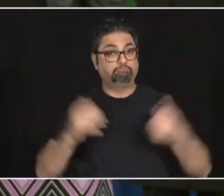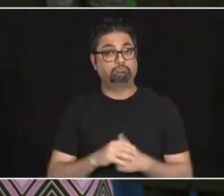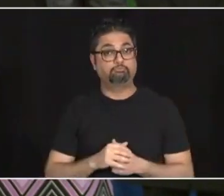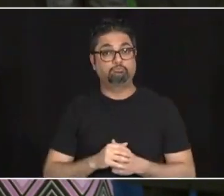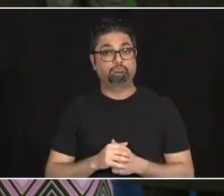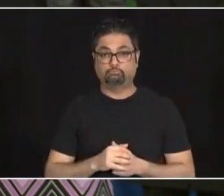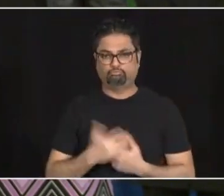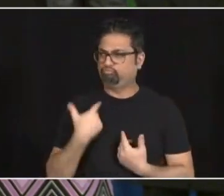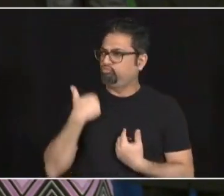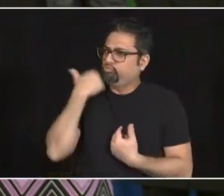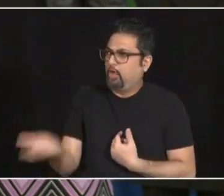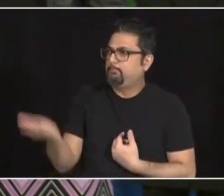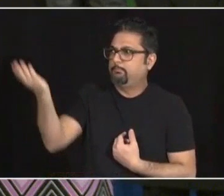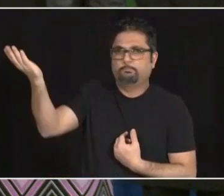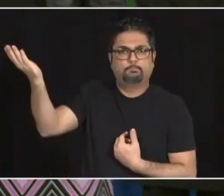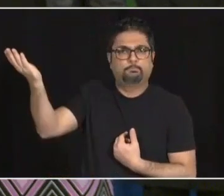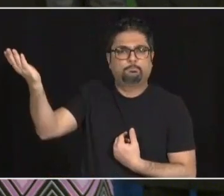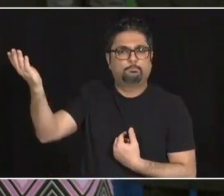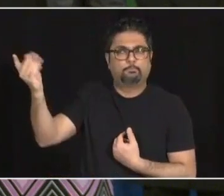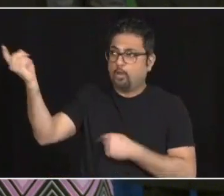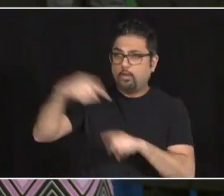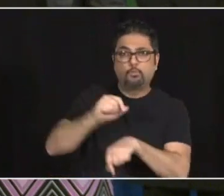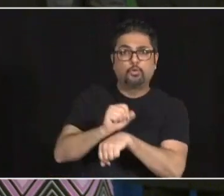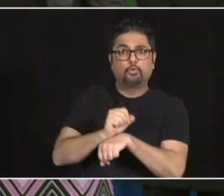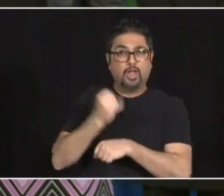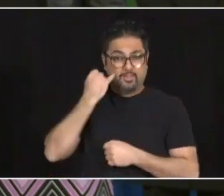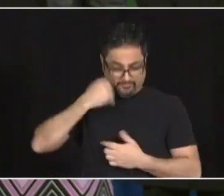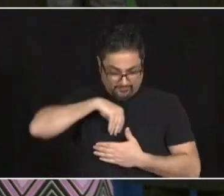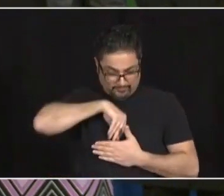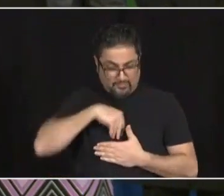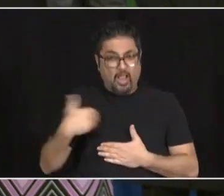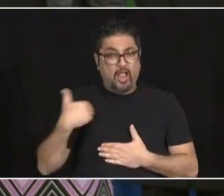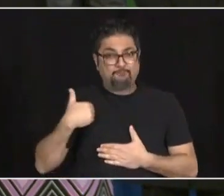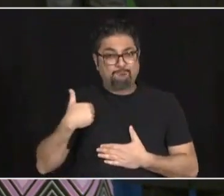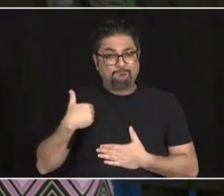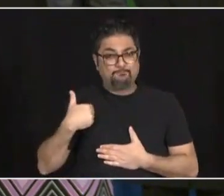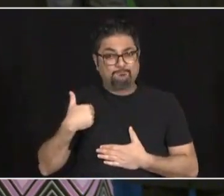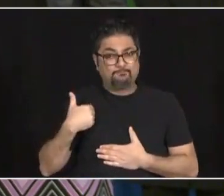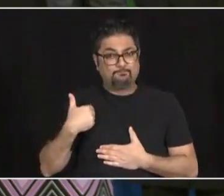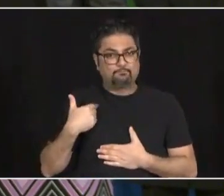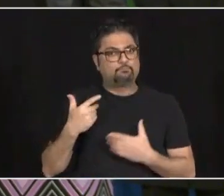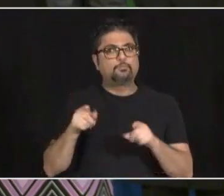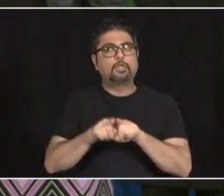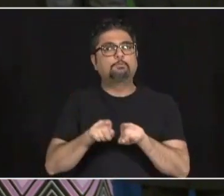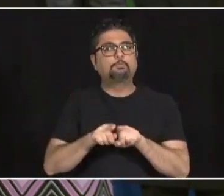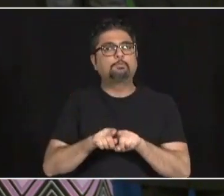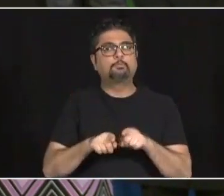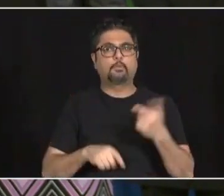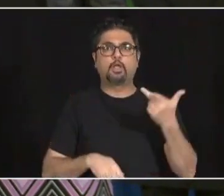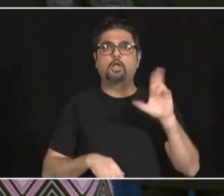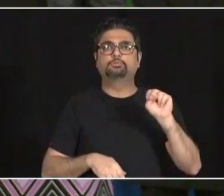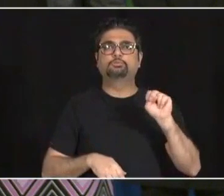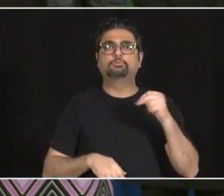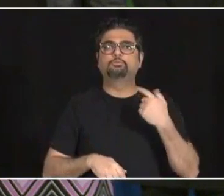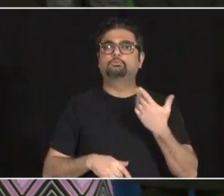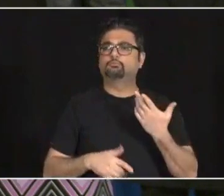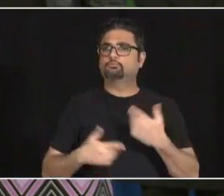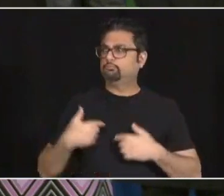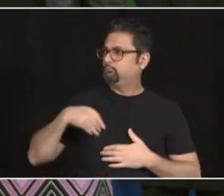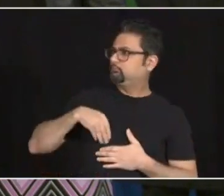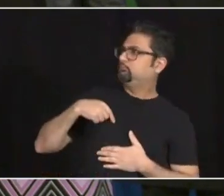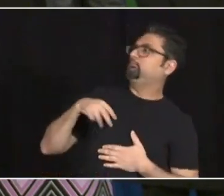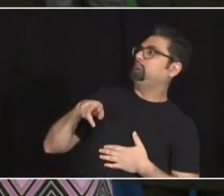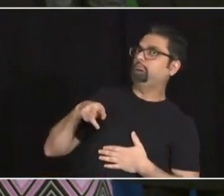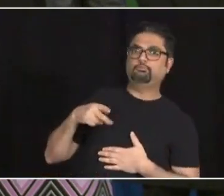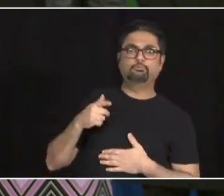around with a loaded gun in your hand. Don't be irresponsible. If you have symptoms, be responsible. Stay at home. It's as